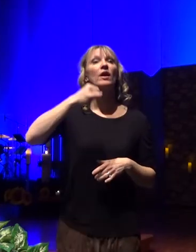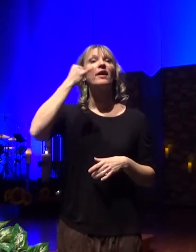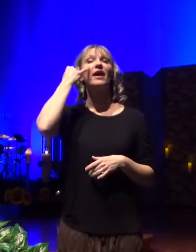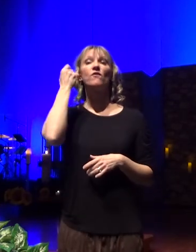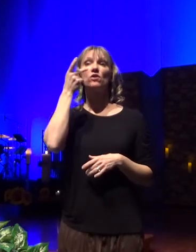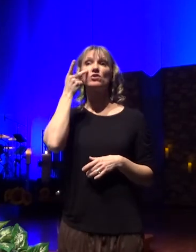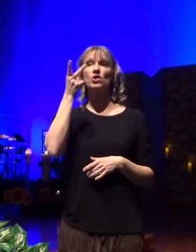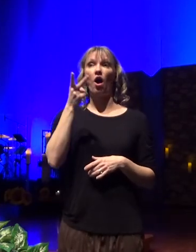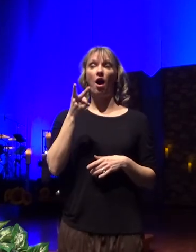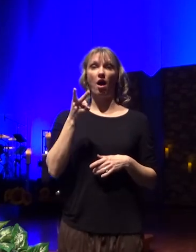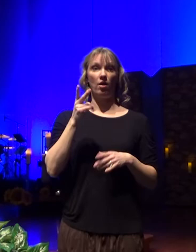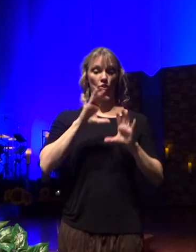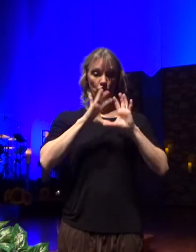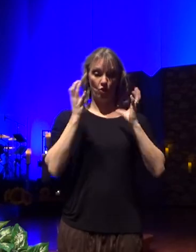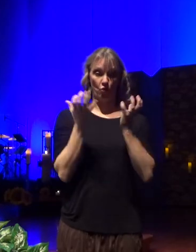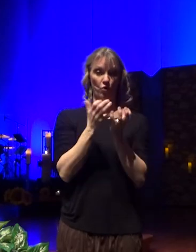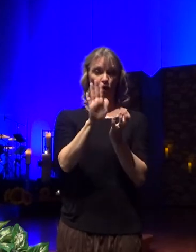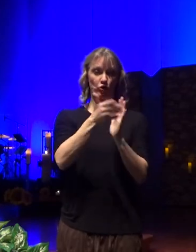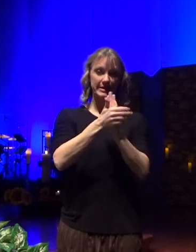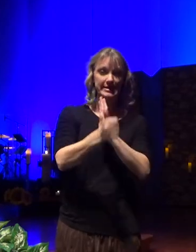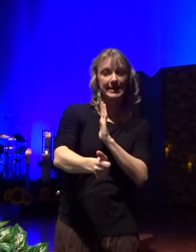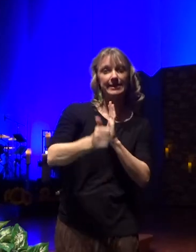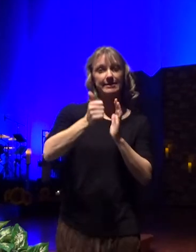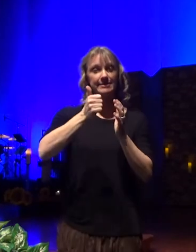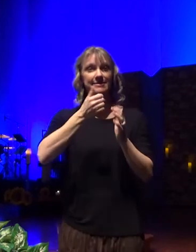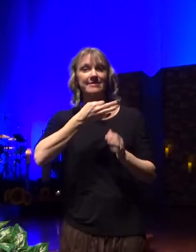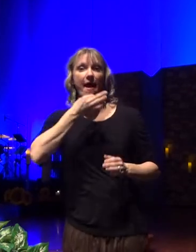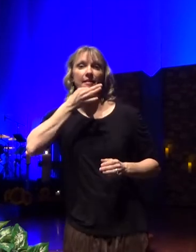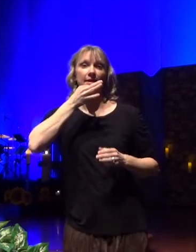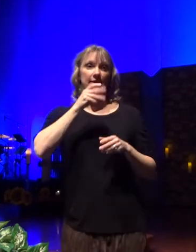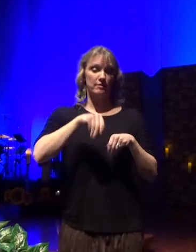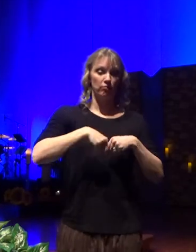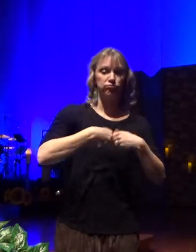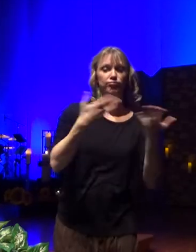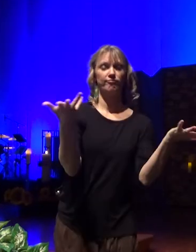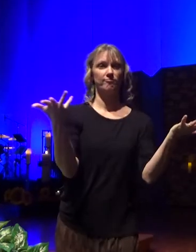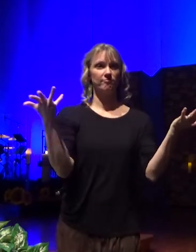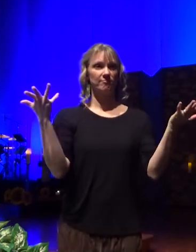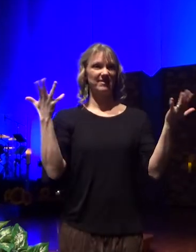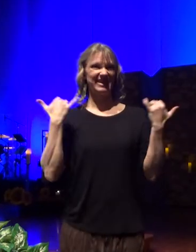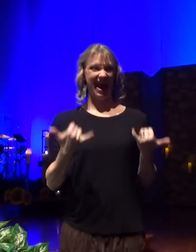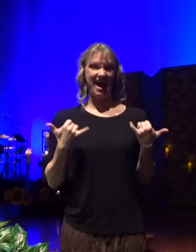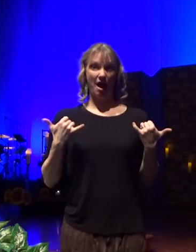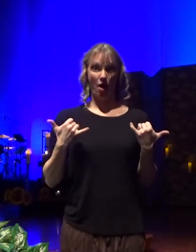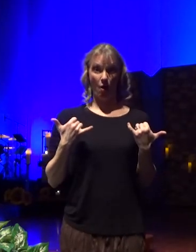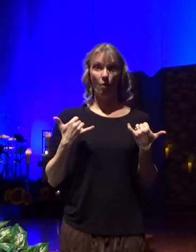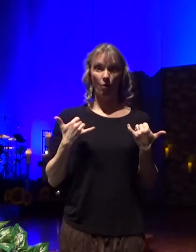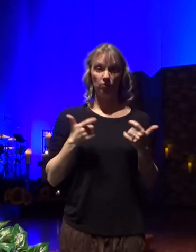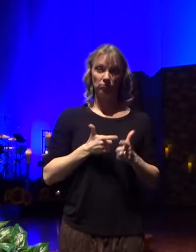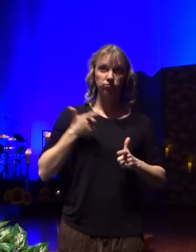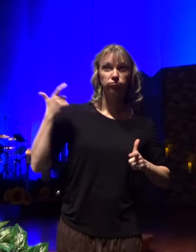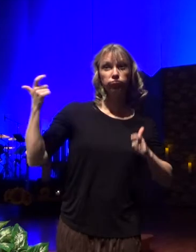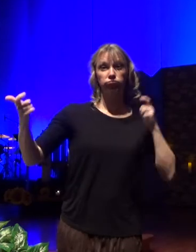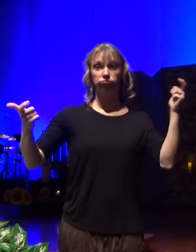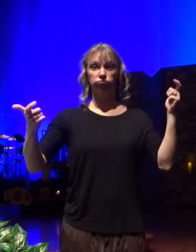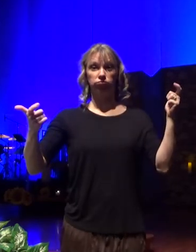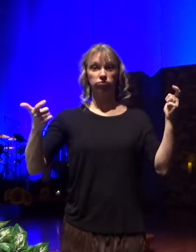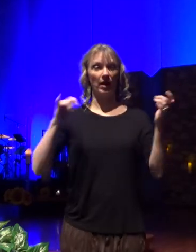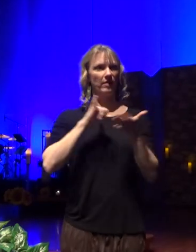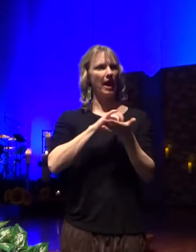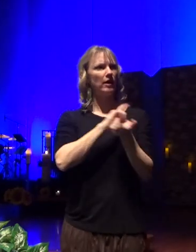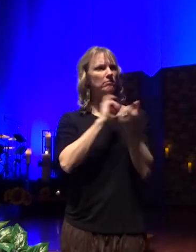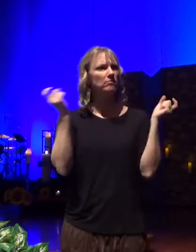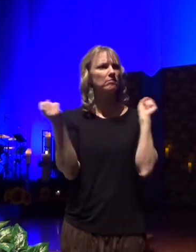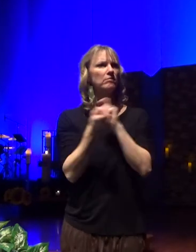you saw that the gift that you have to give in the world with your skills and talents is as great now as it ever was and can be, would that